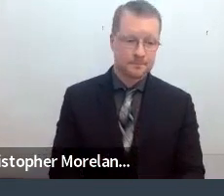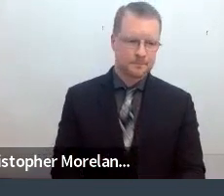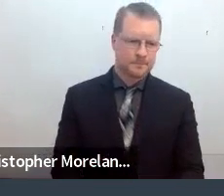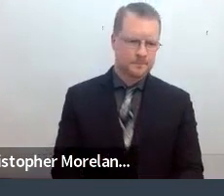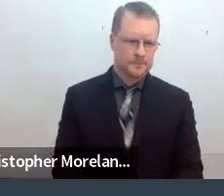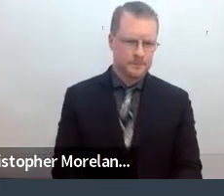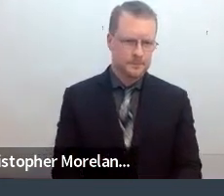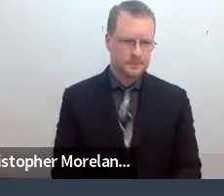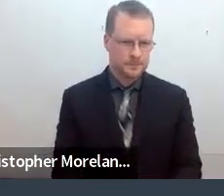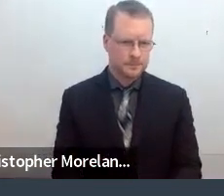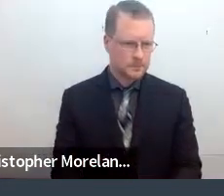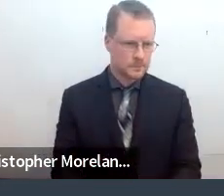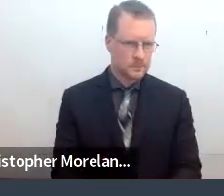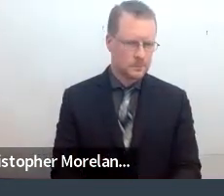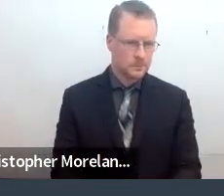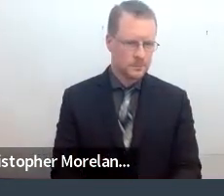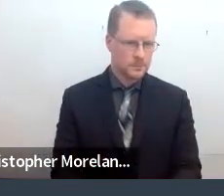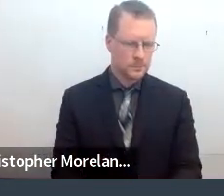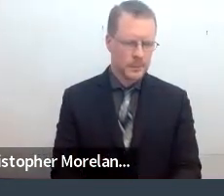be done should they report.